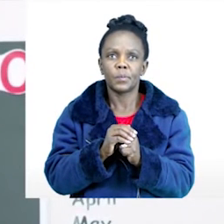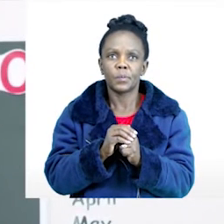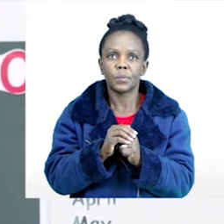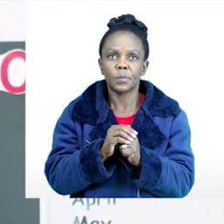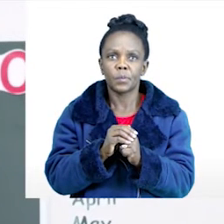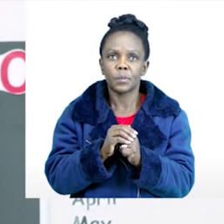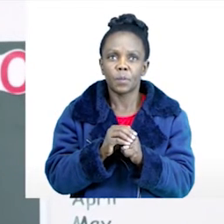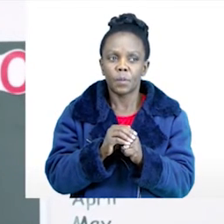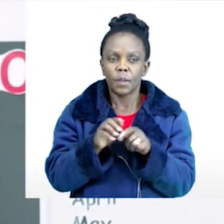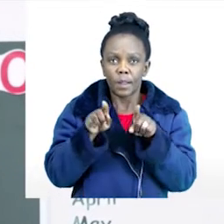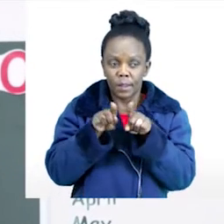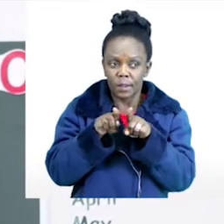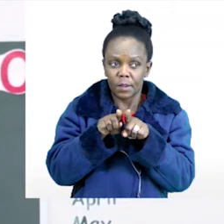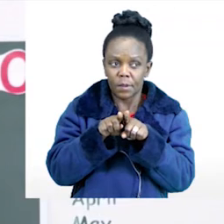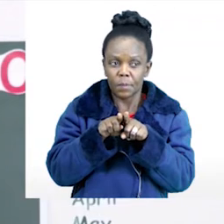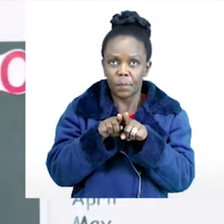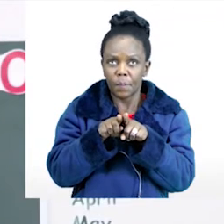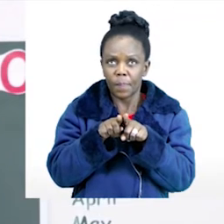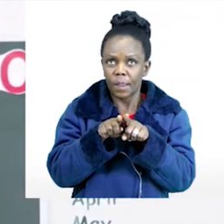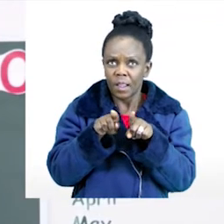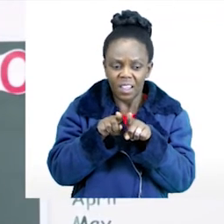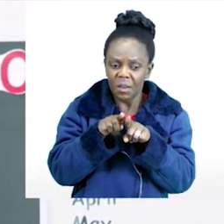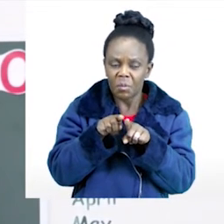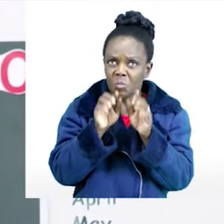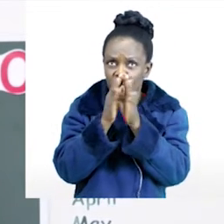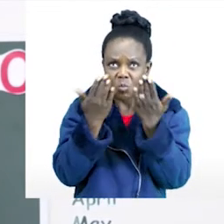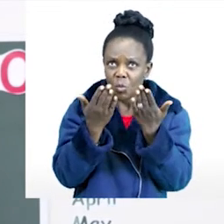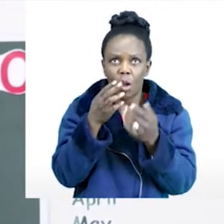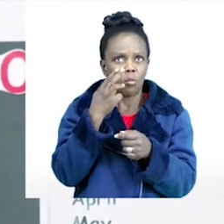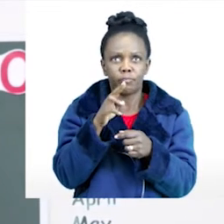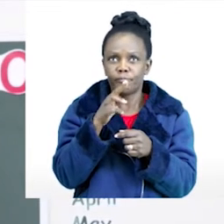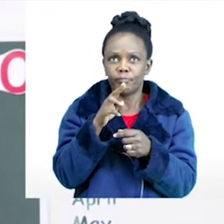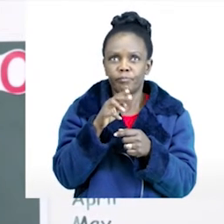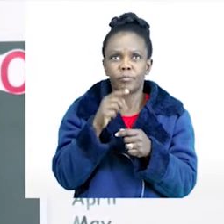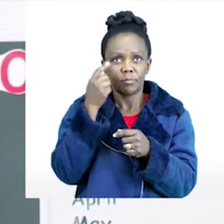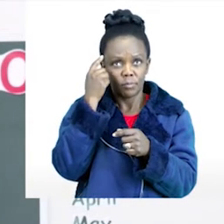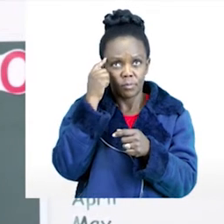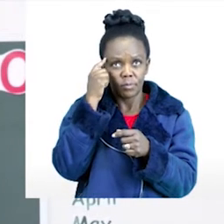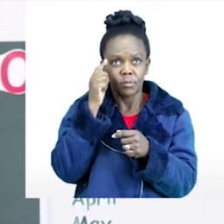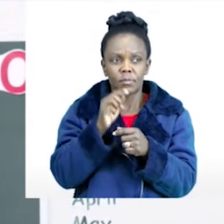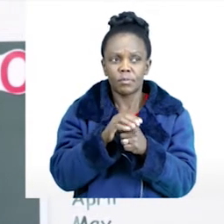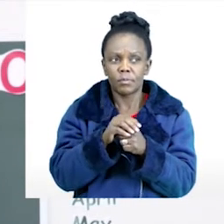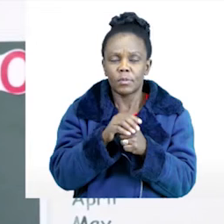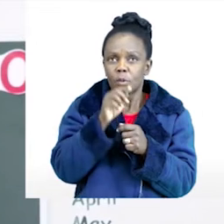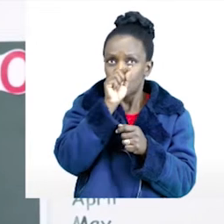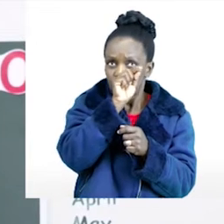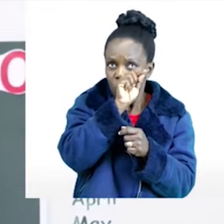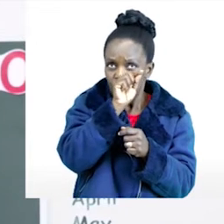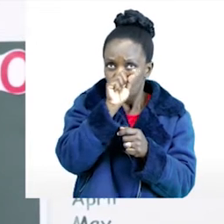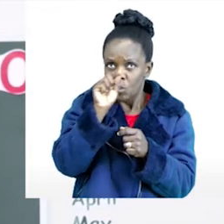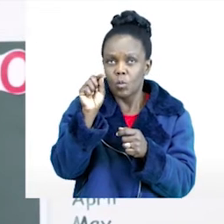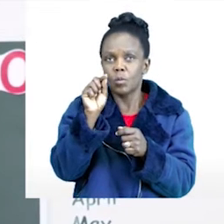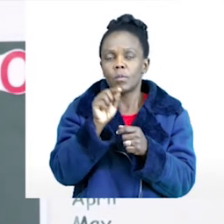As you can see on our arrow, we did not connect this one. And I want you to make sure that you don't do the same at